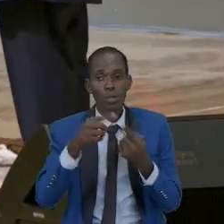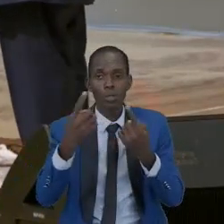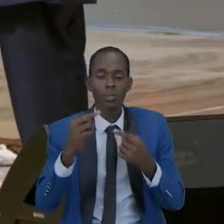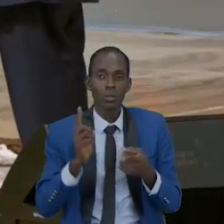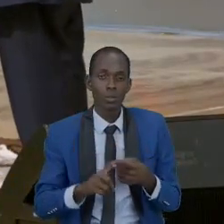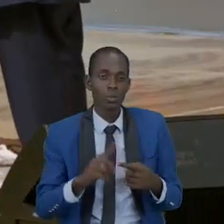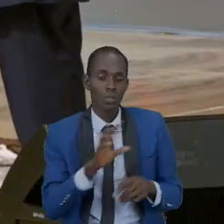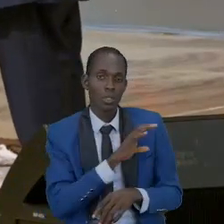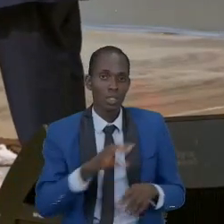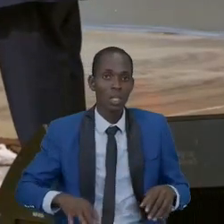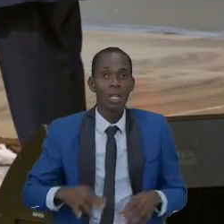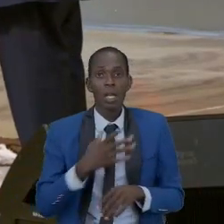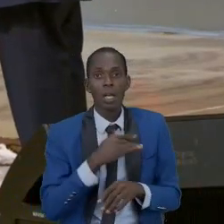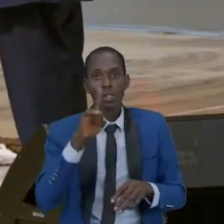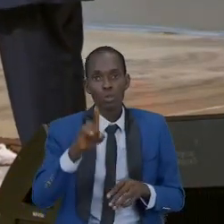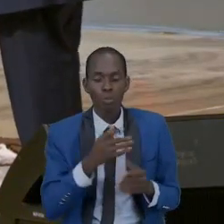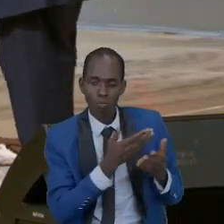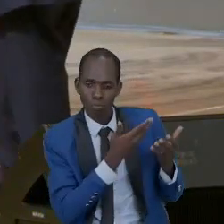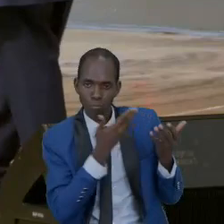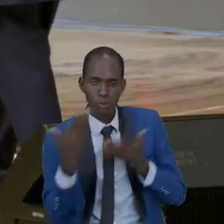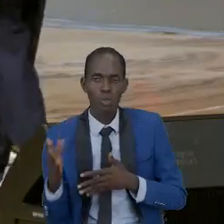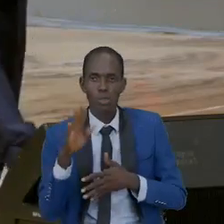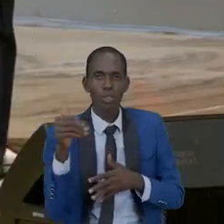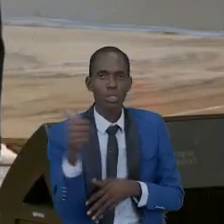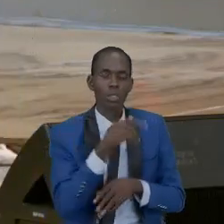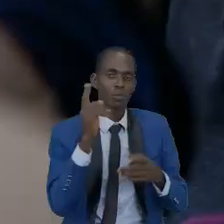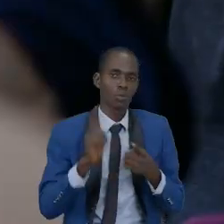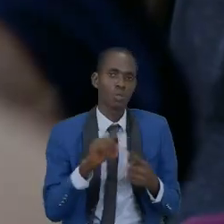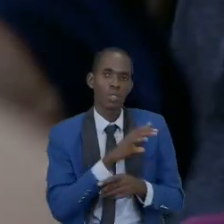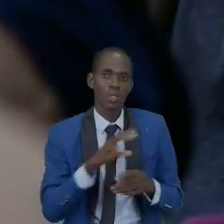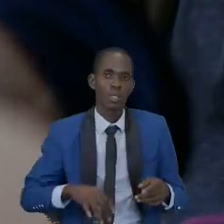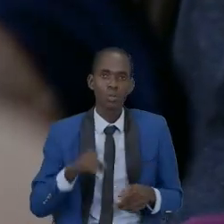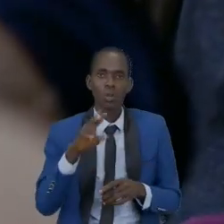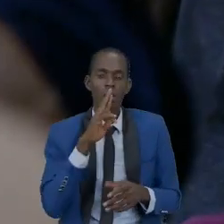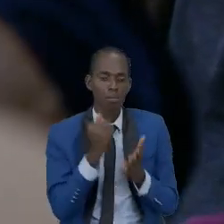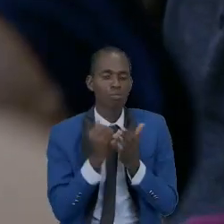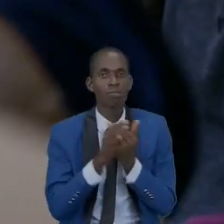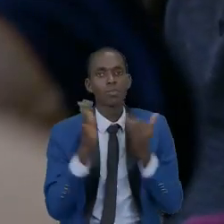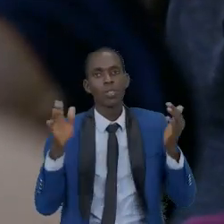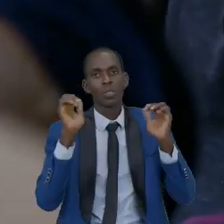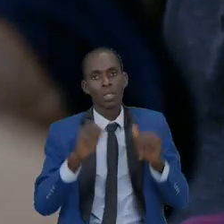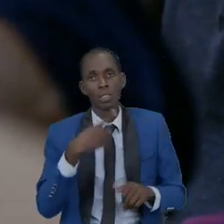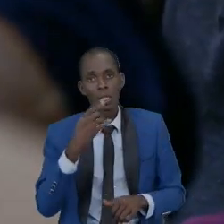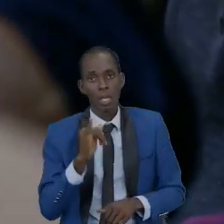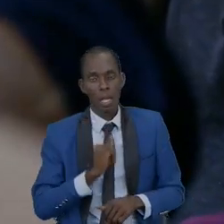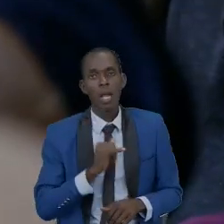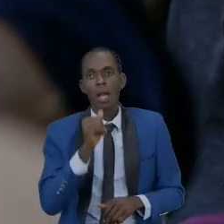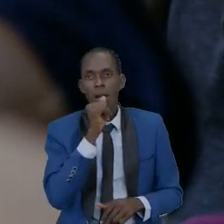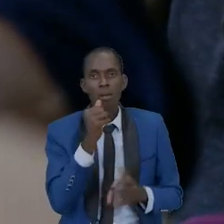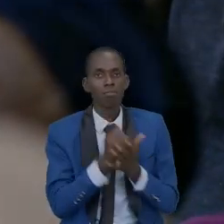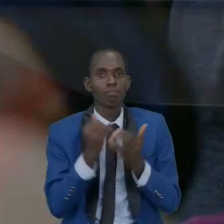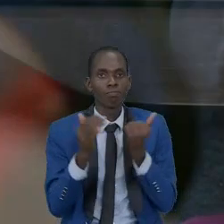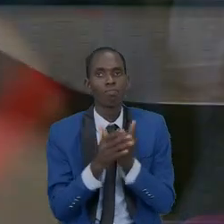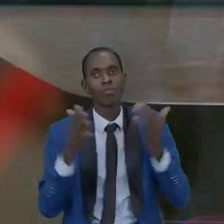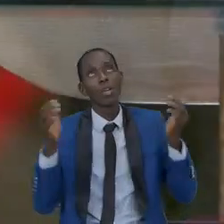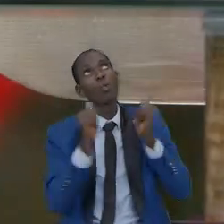you stretch yourself on the cross of Christ and you're crucified, and you can say, I am crucified